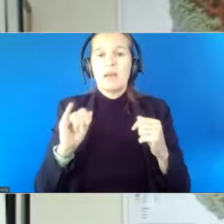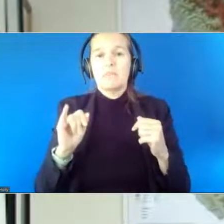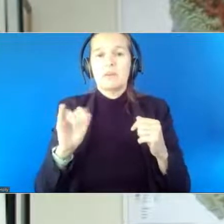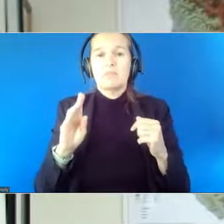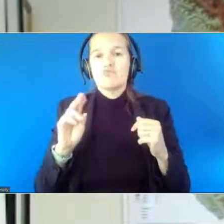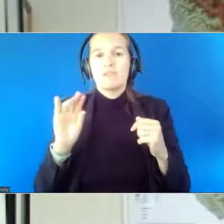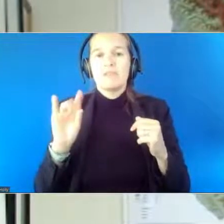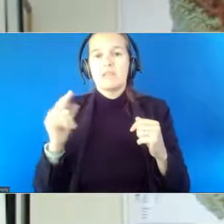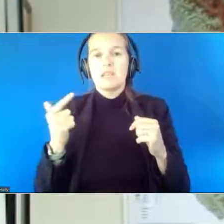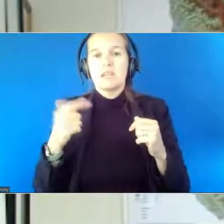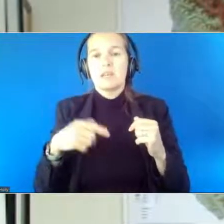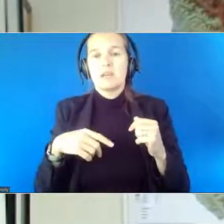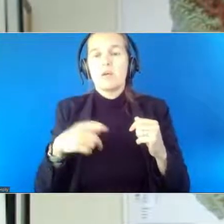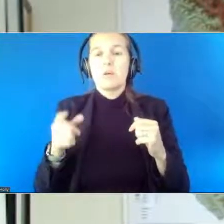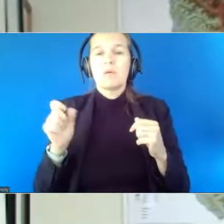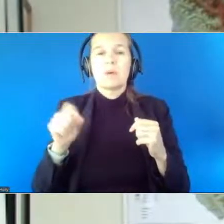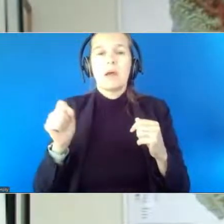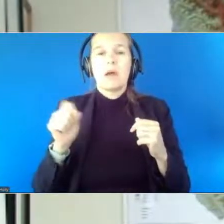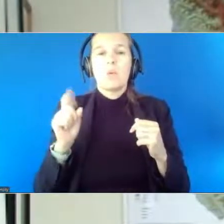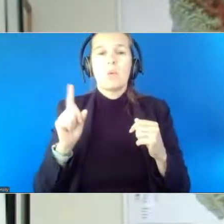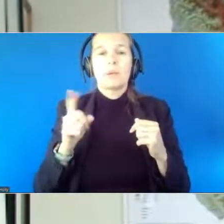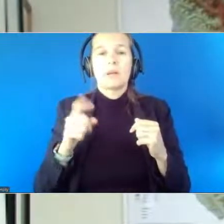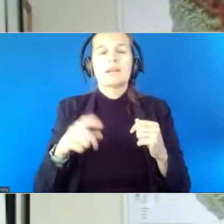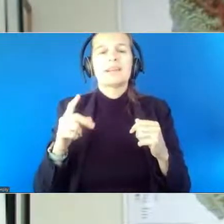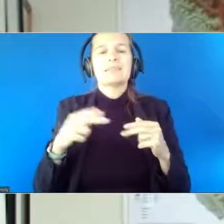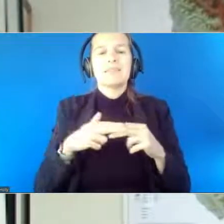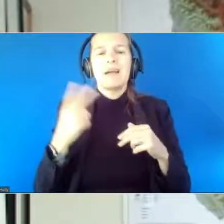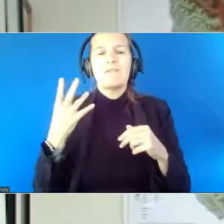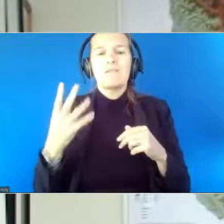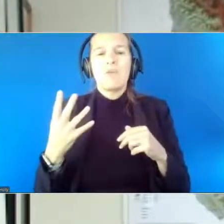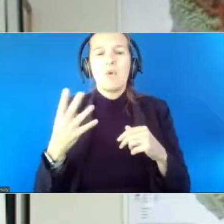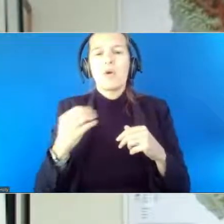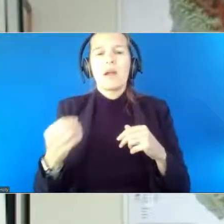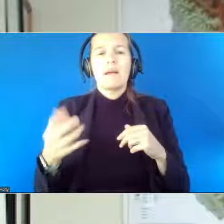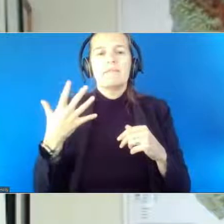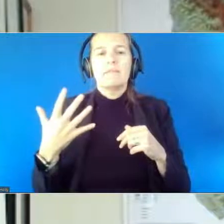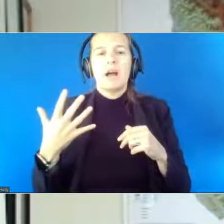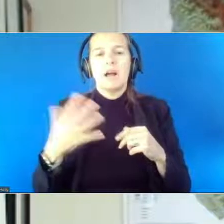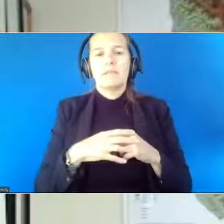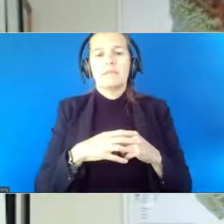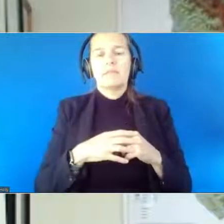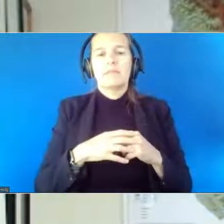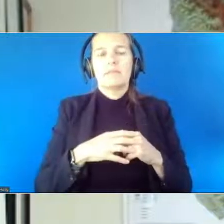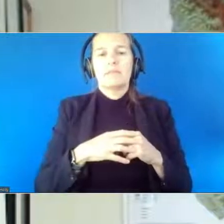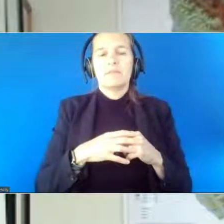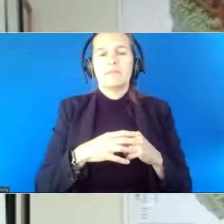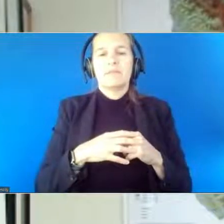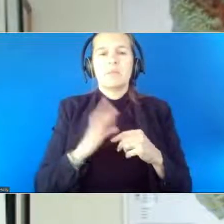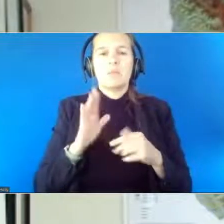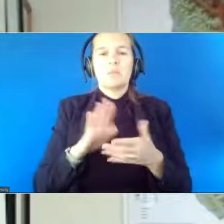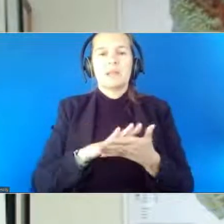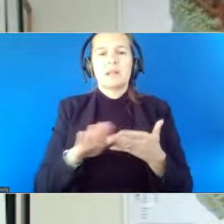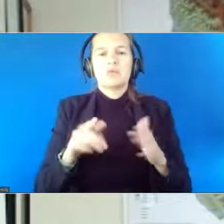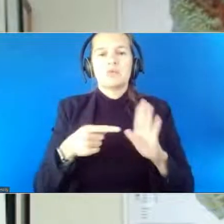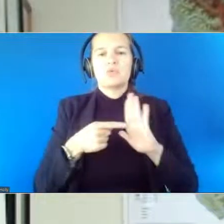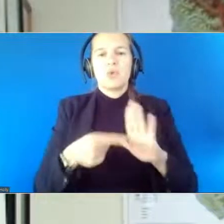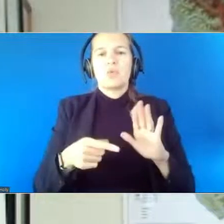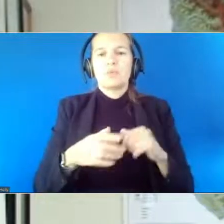had? Yeah, just slide 4 and slide 5, I think would be great to show.